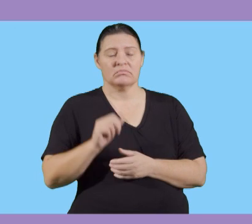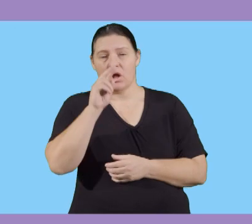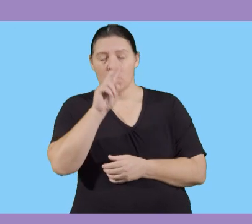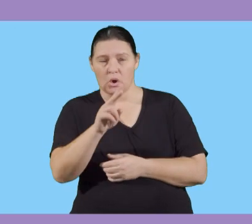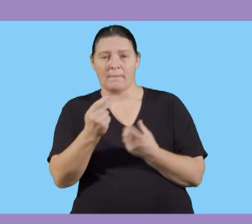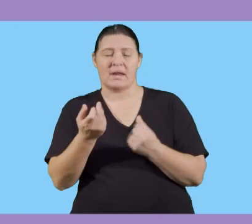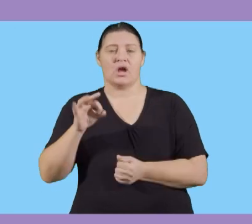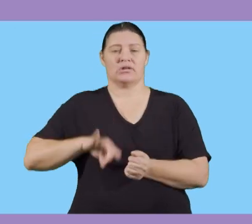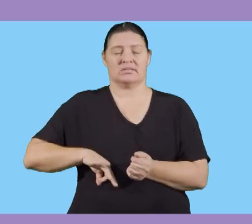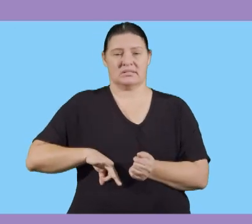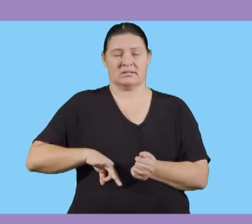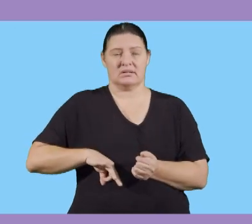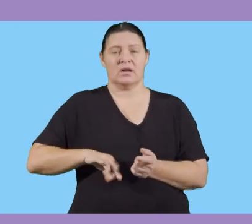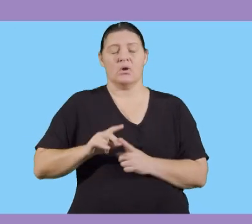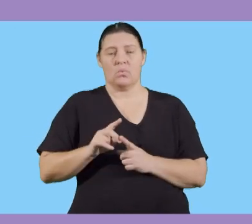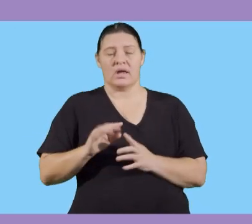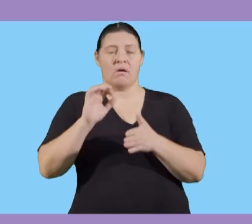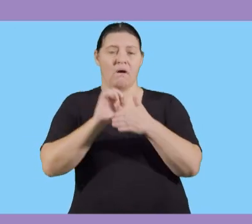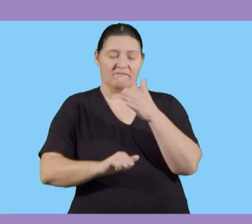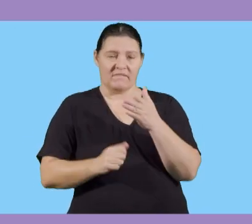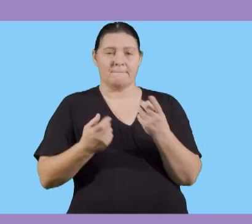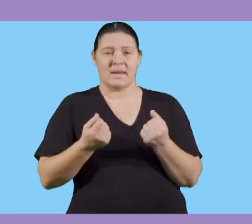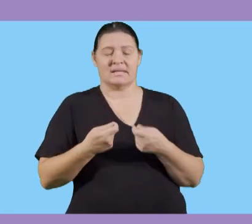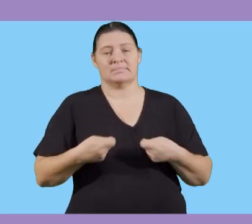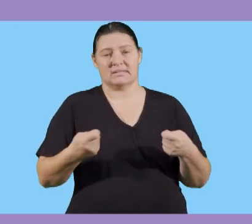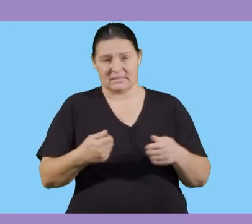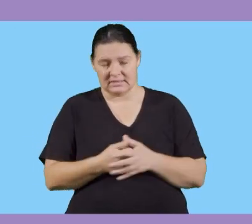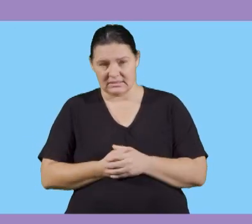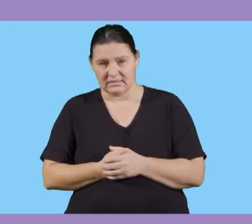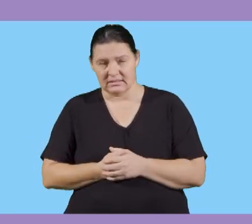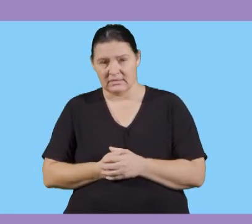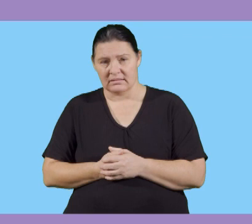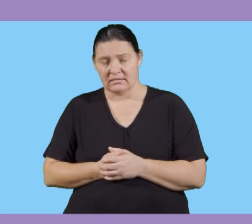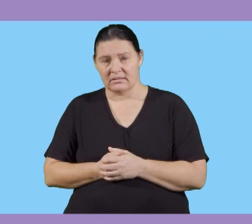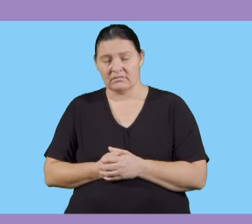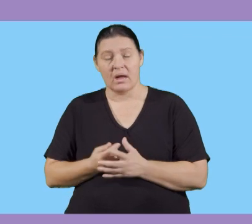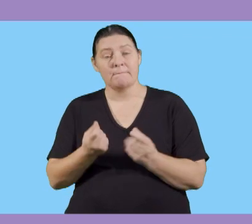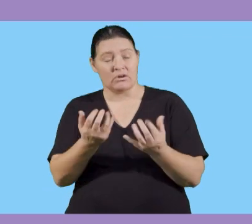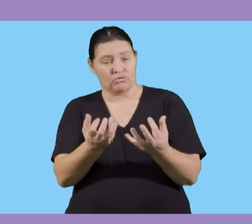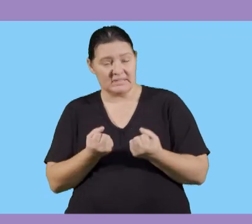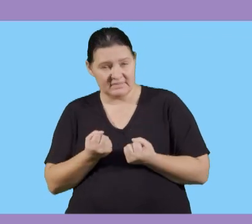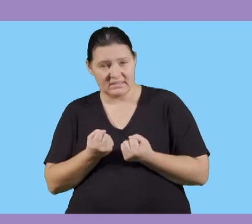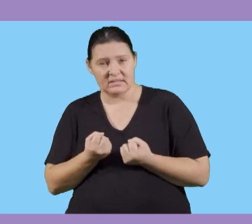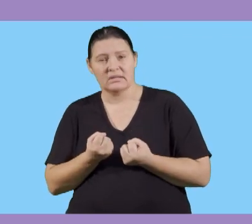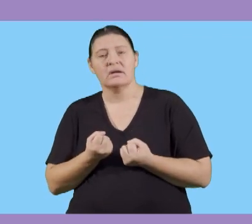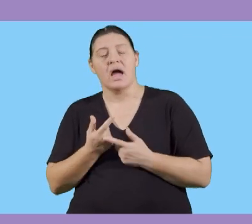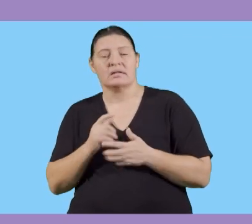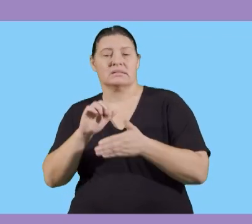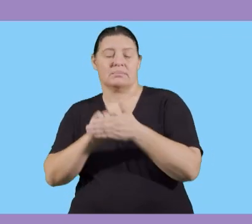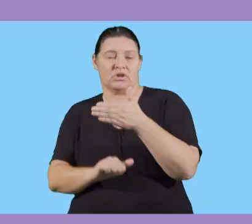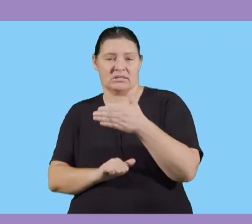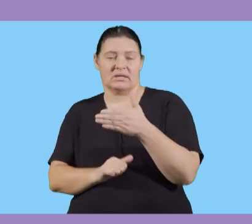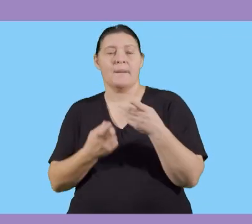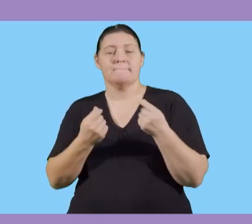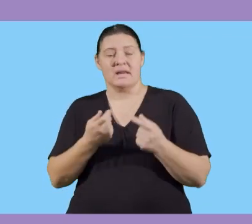at the money earned and we are going to subtract the money spent. So this is the money that she received and we are going to subtract